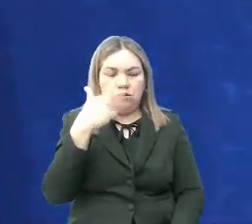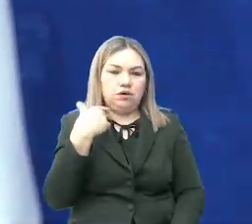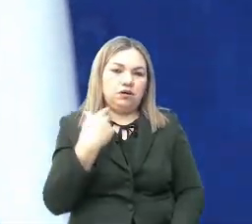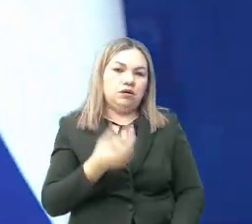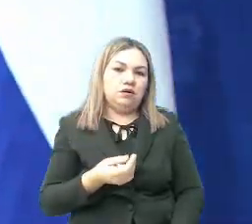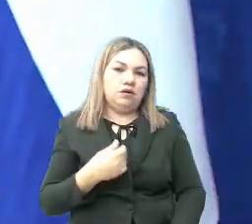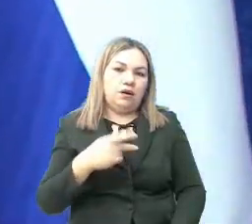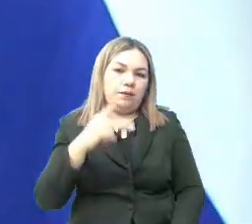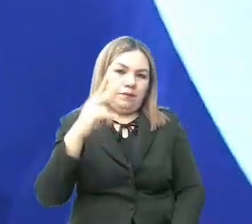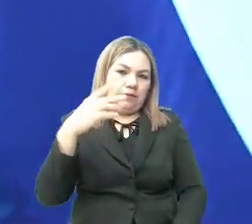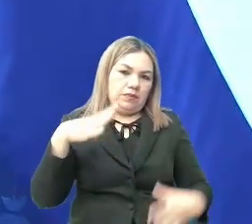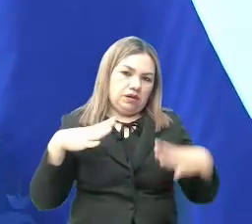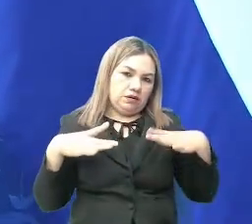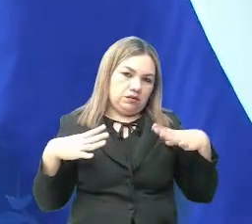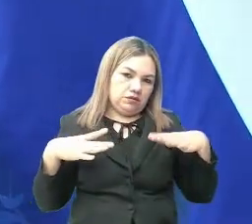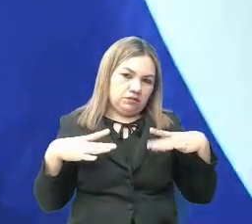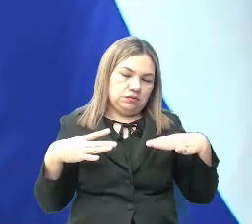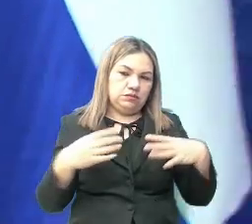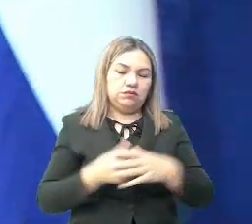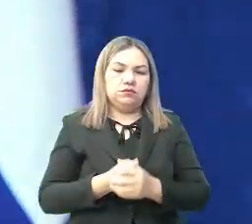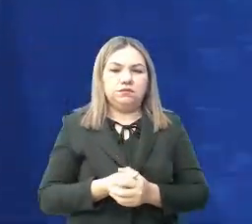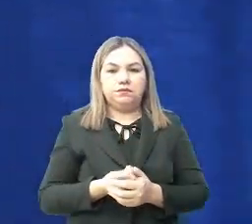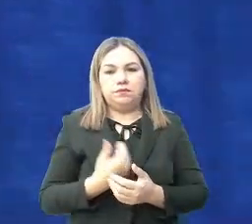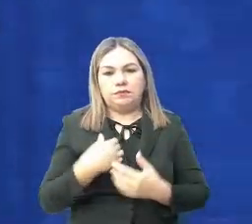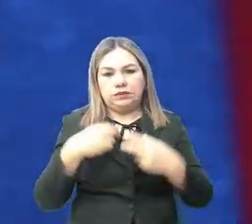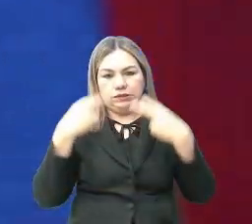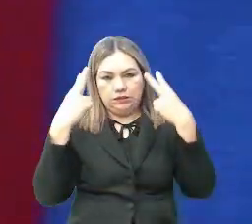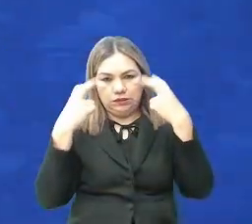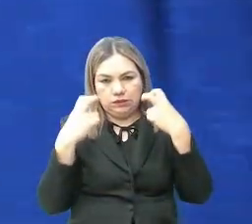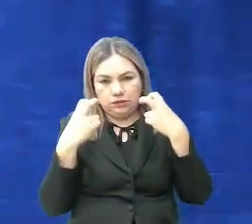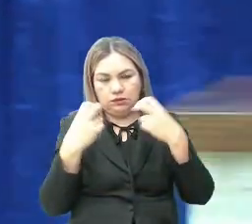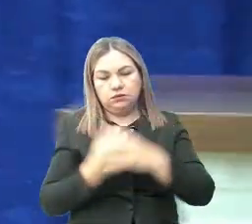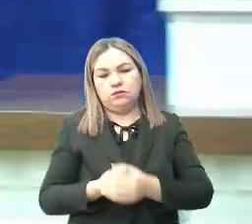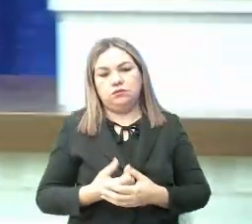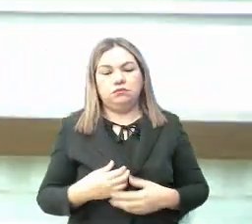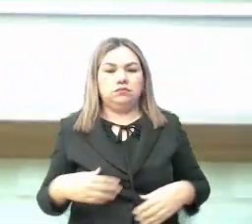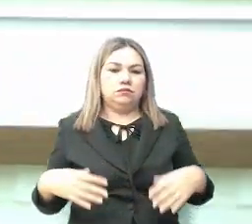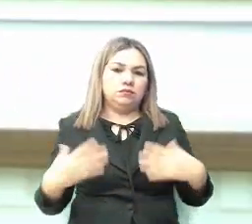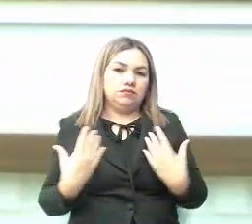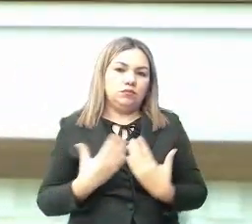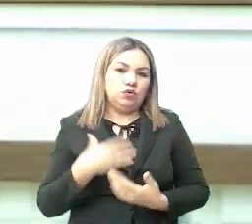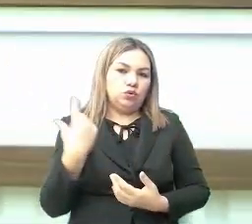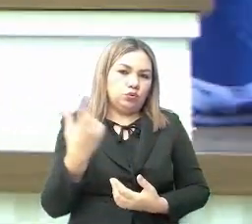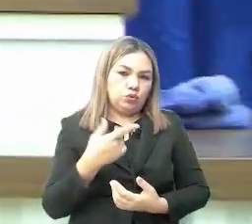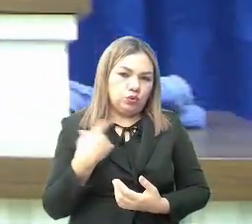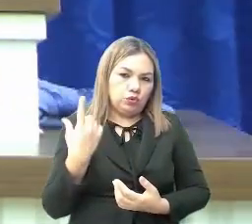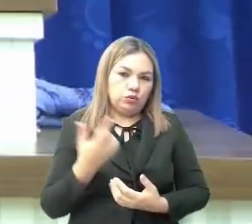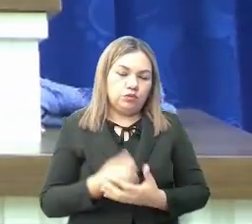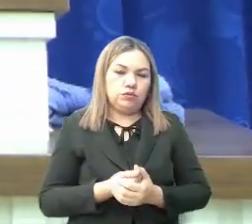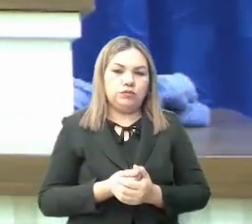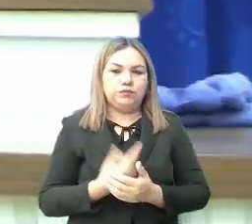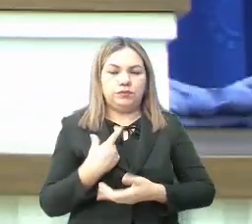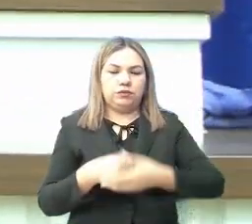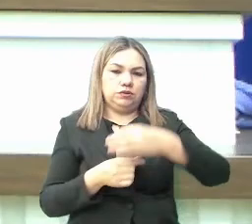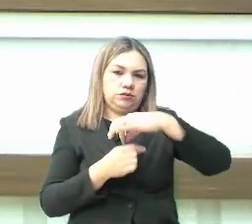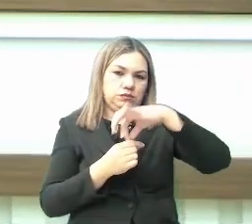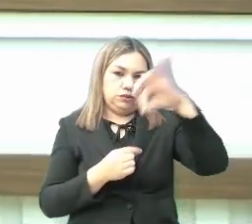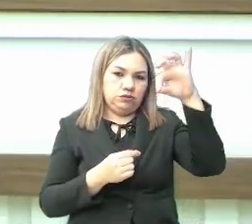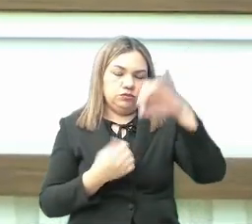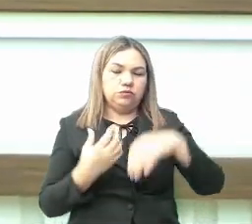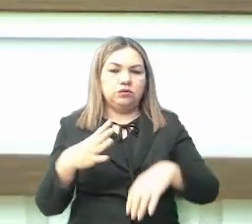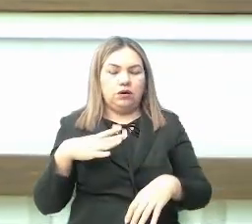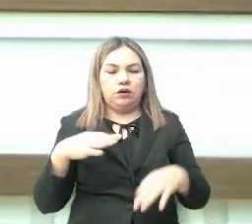of gluttony, of laziness. Let's take everything to the